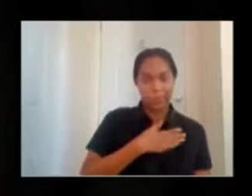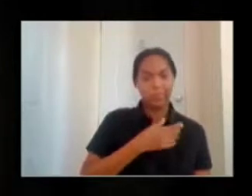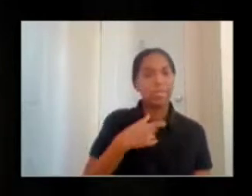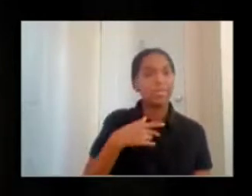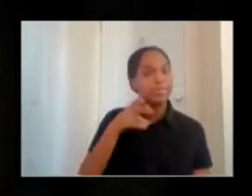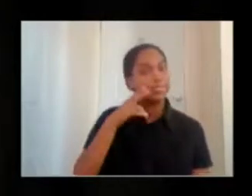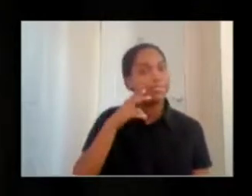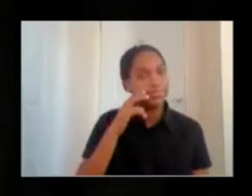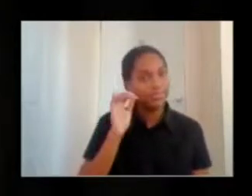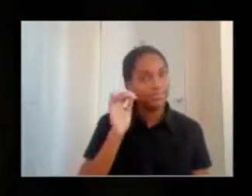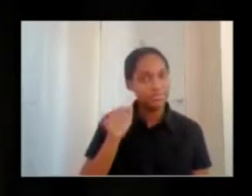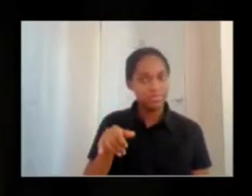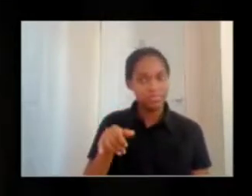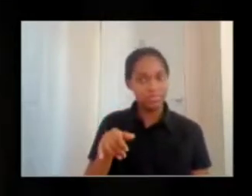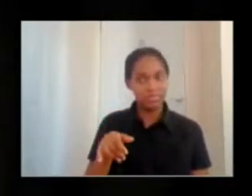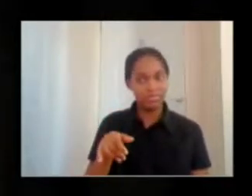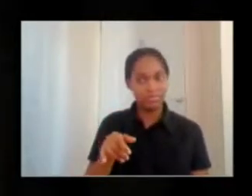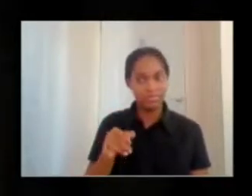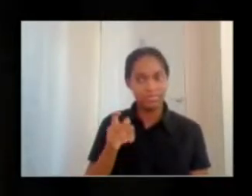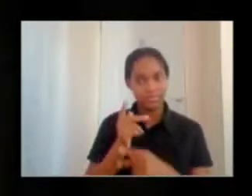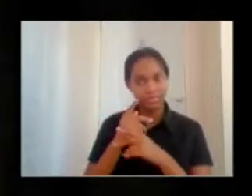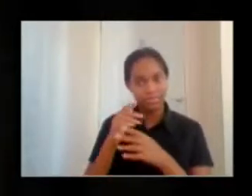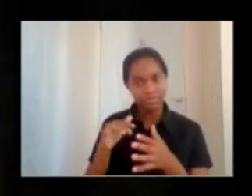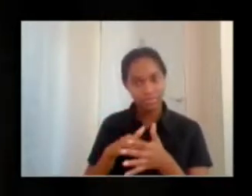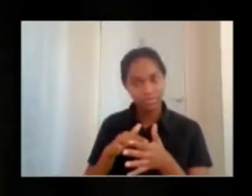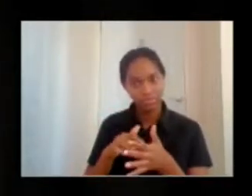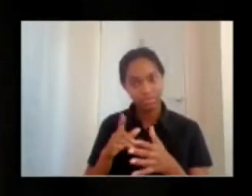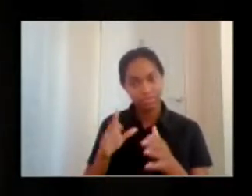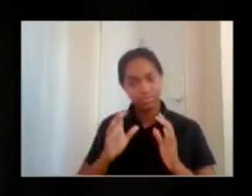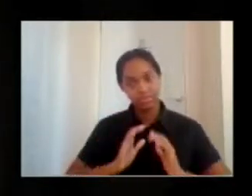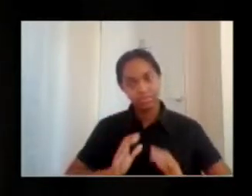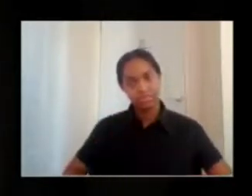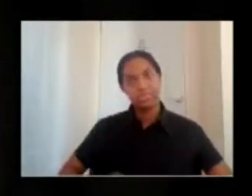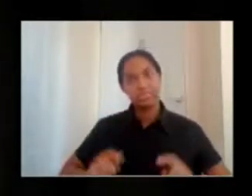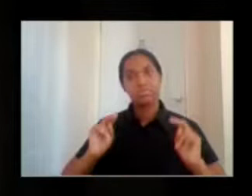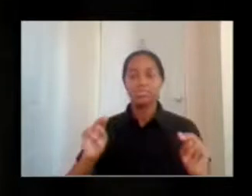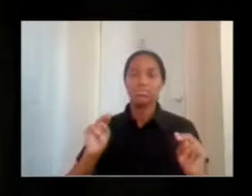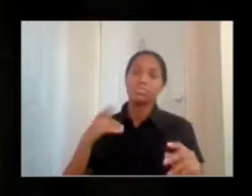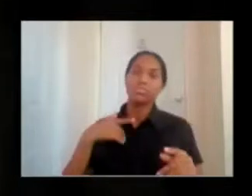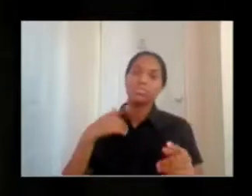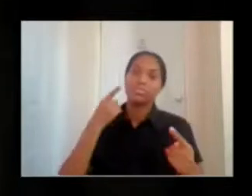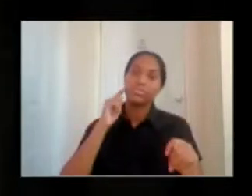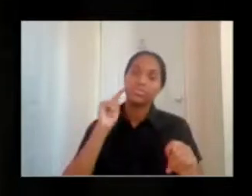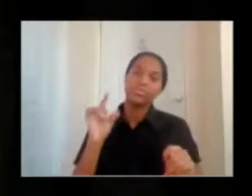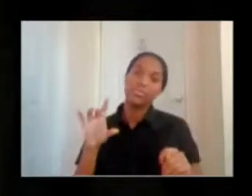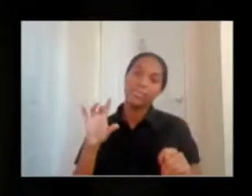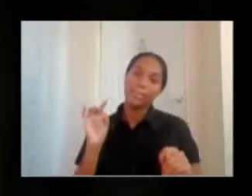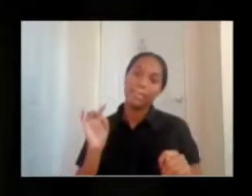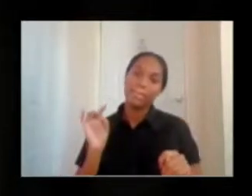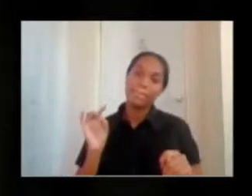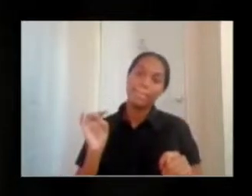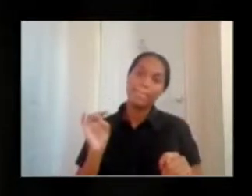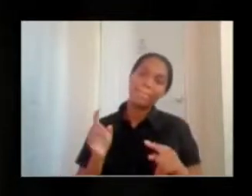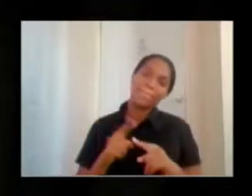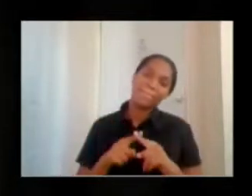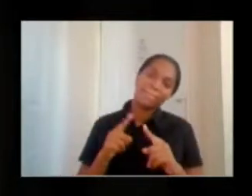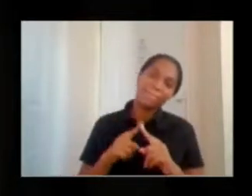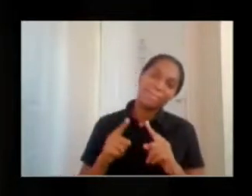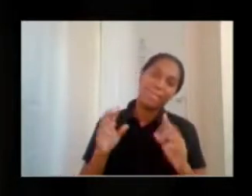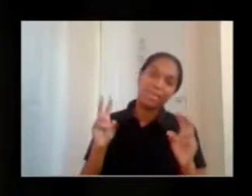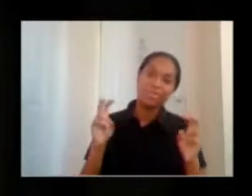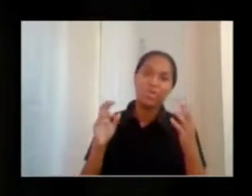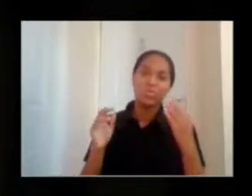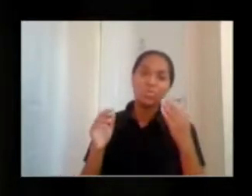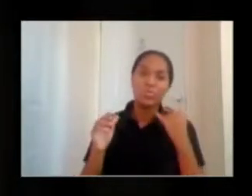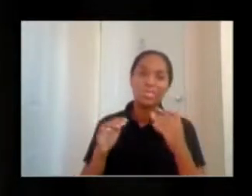they are, carefully studying the consumer, needs, and then trying to find kind of, various sweet spots so that kind